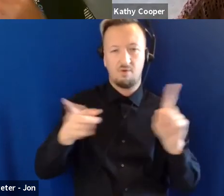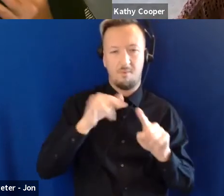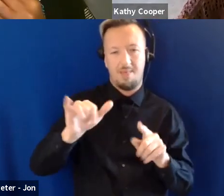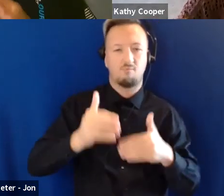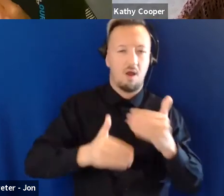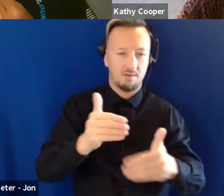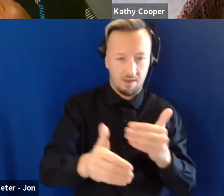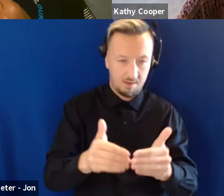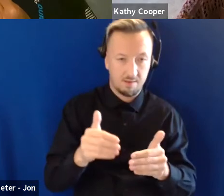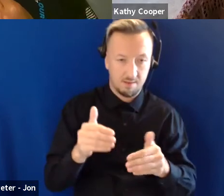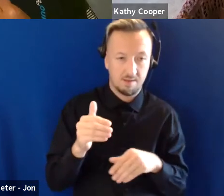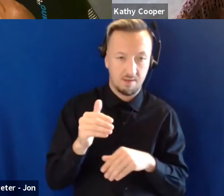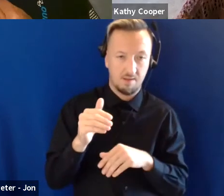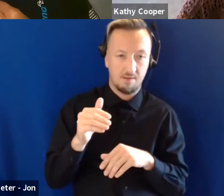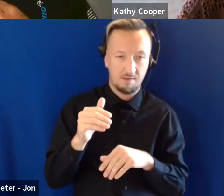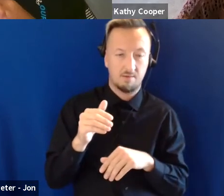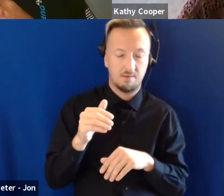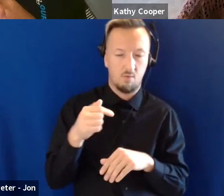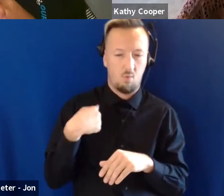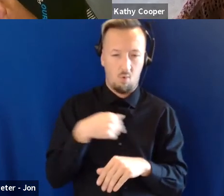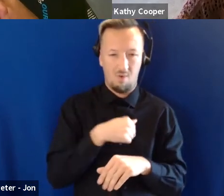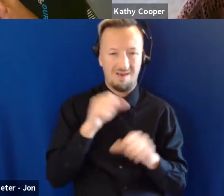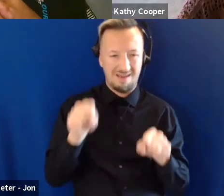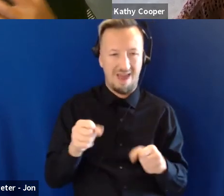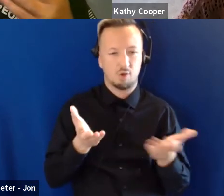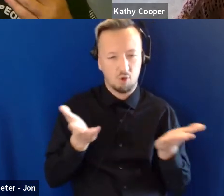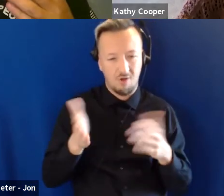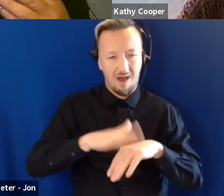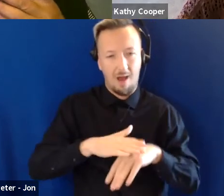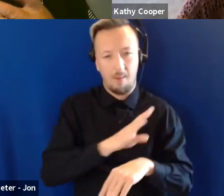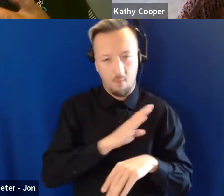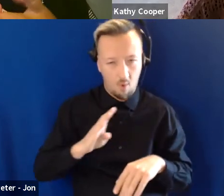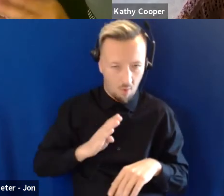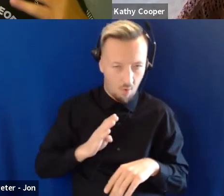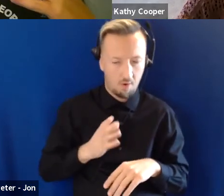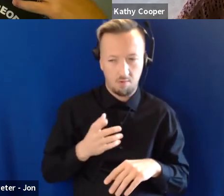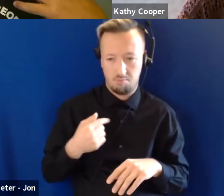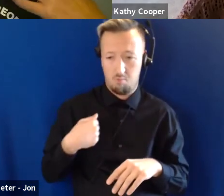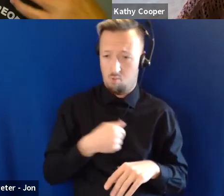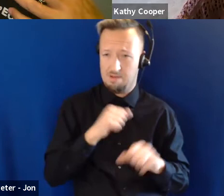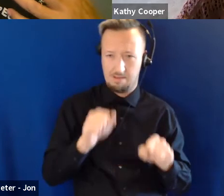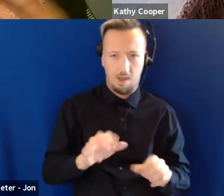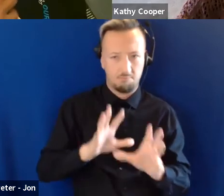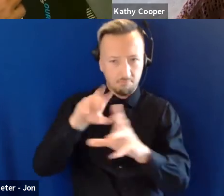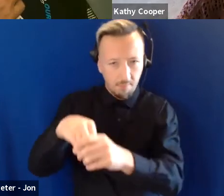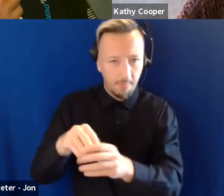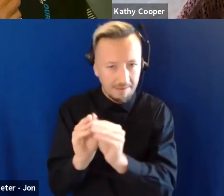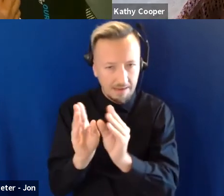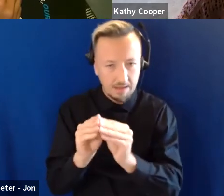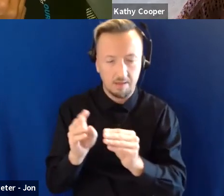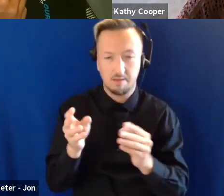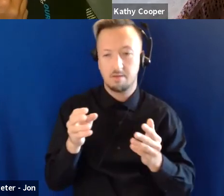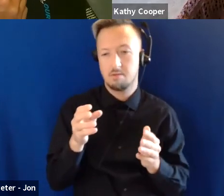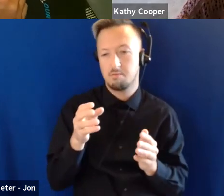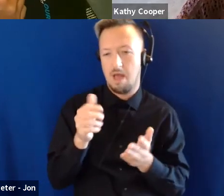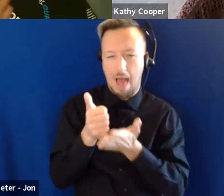spill, as well as we can serve on the board, and or we can attend those meetings, and we can help